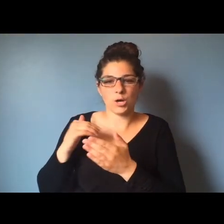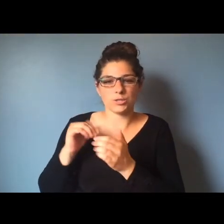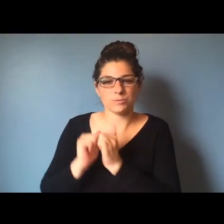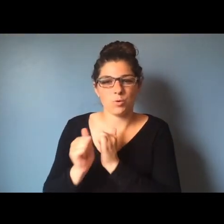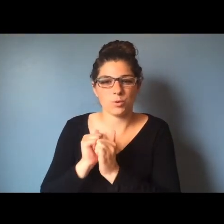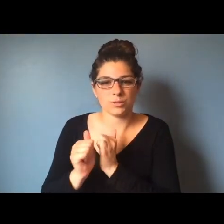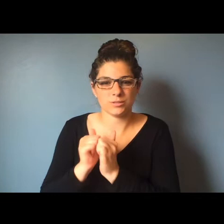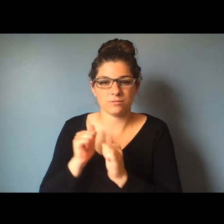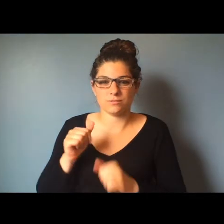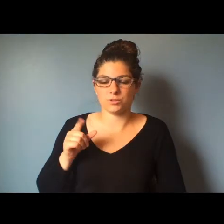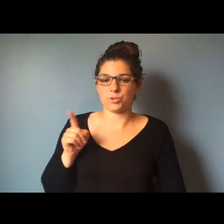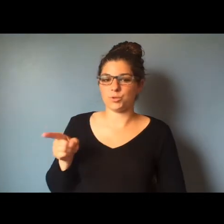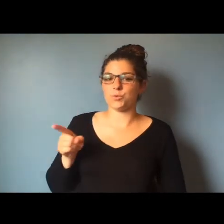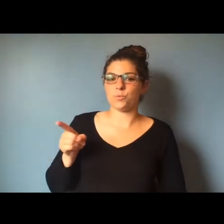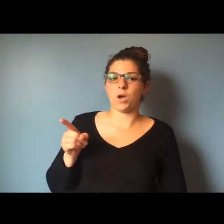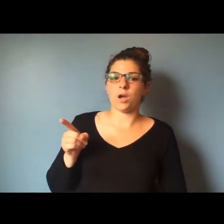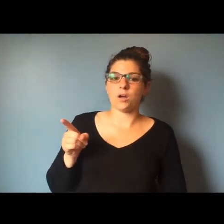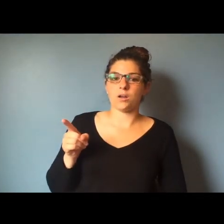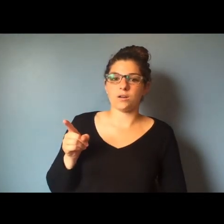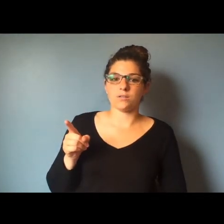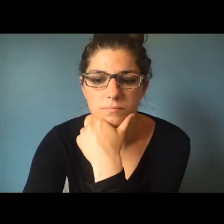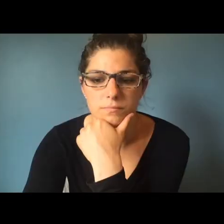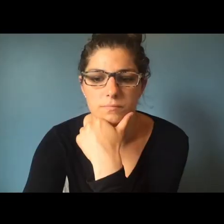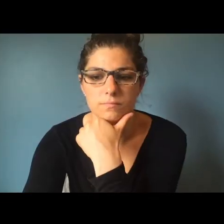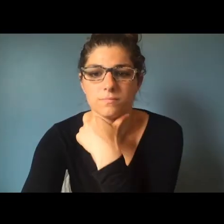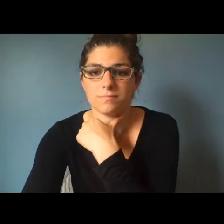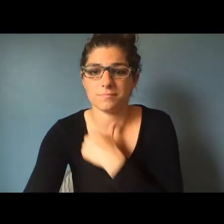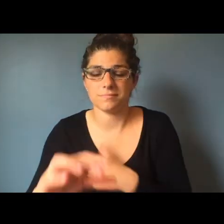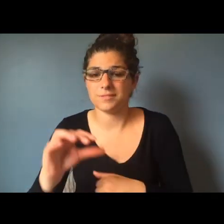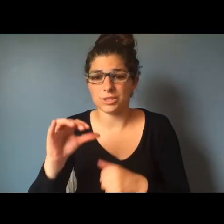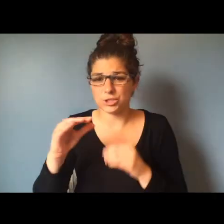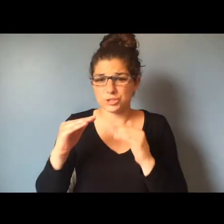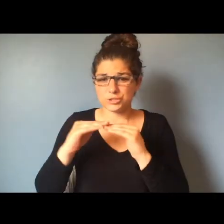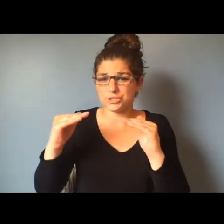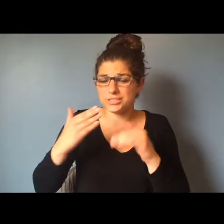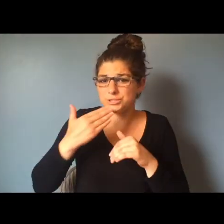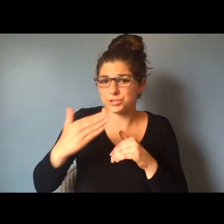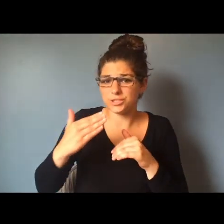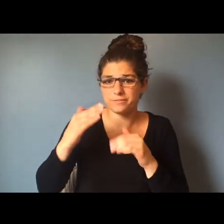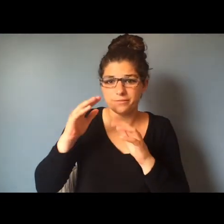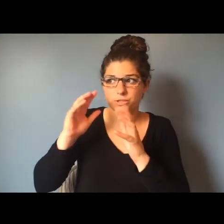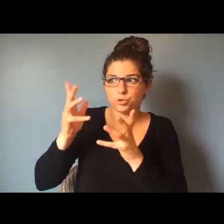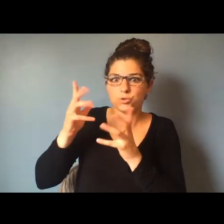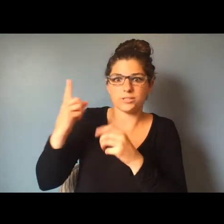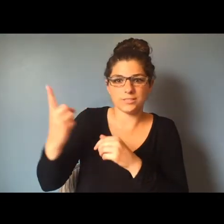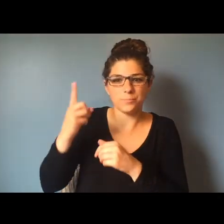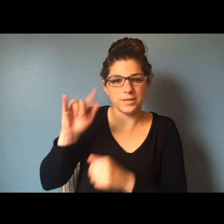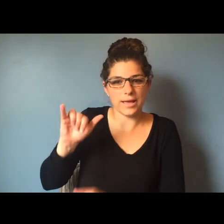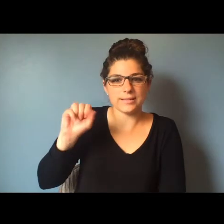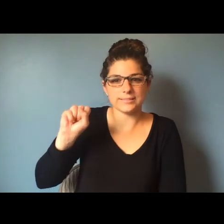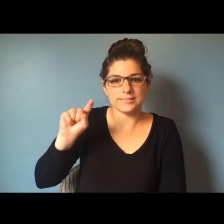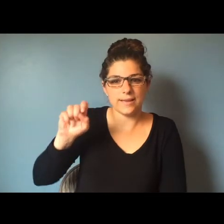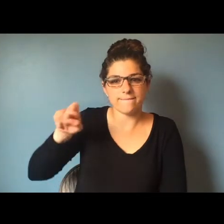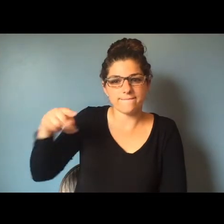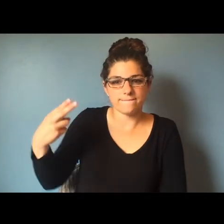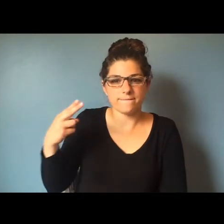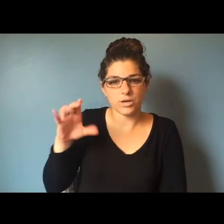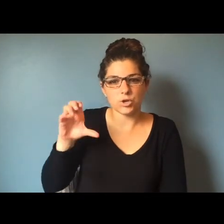where you're just as good of a shooter as someone like Steph Curry, right?